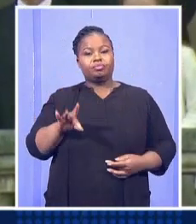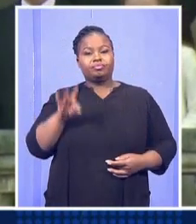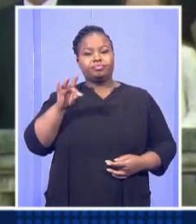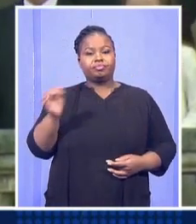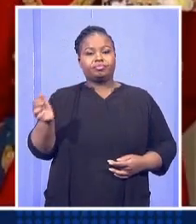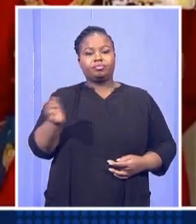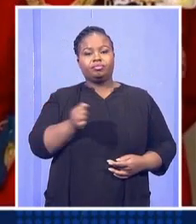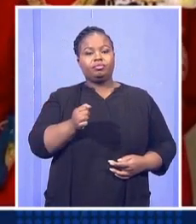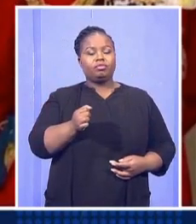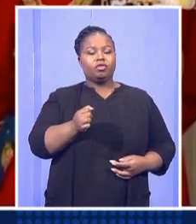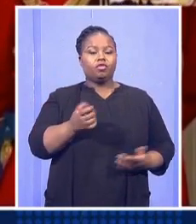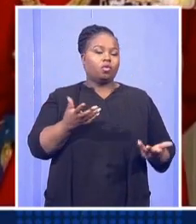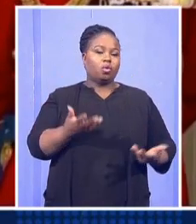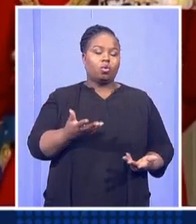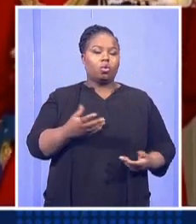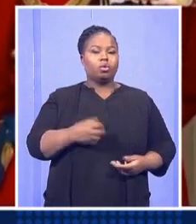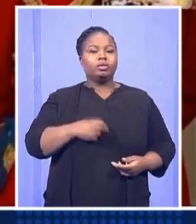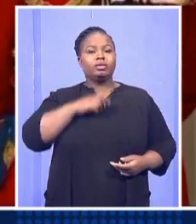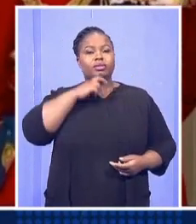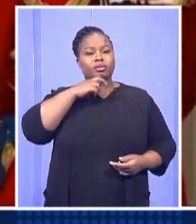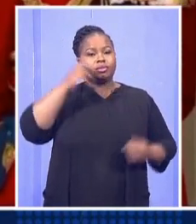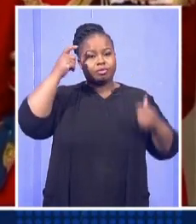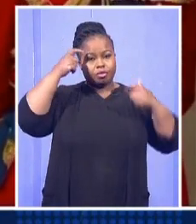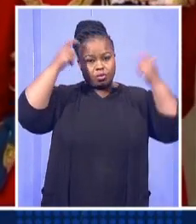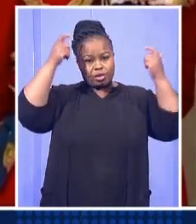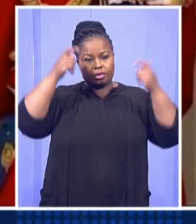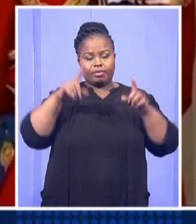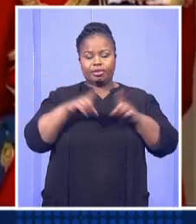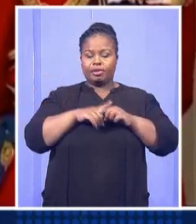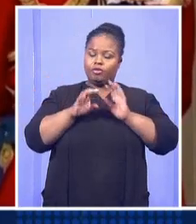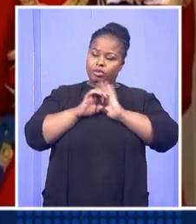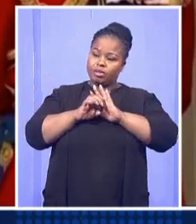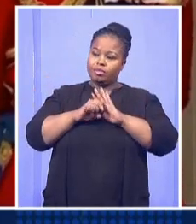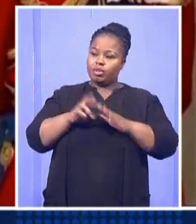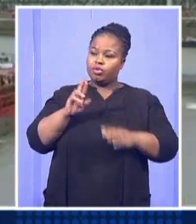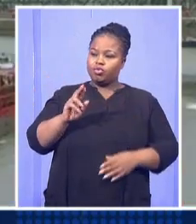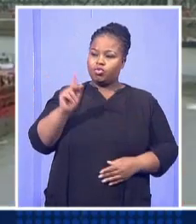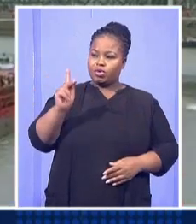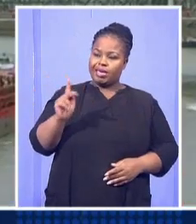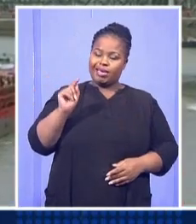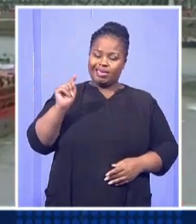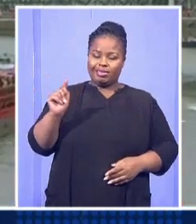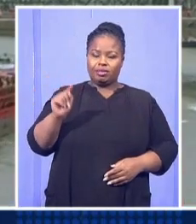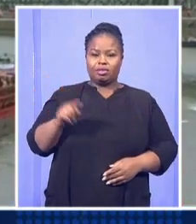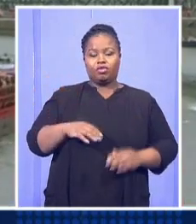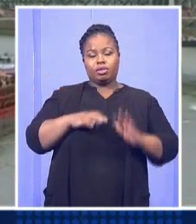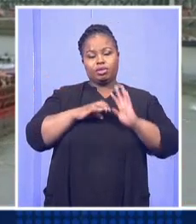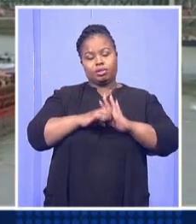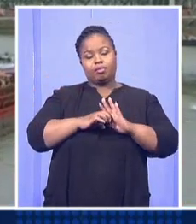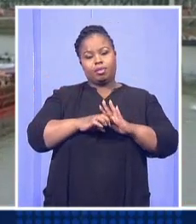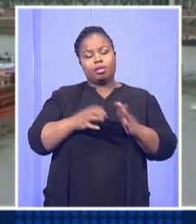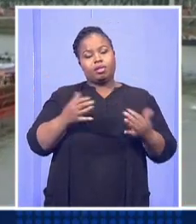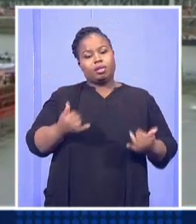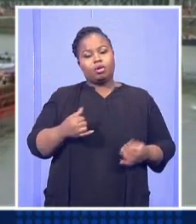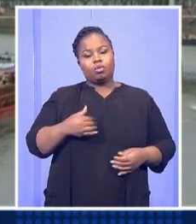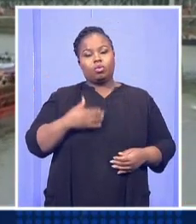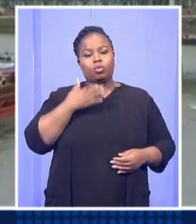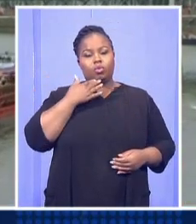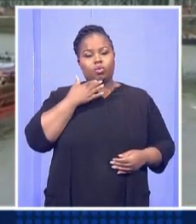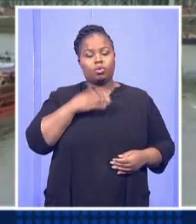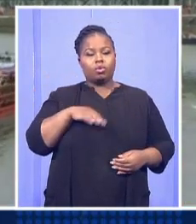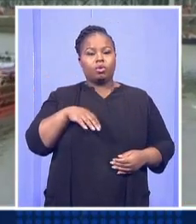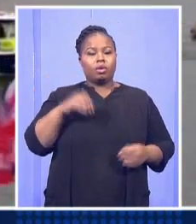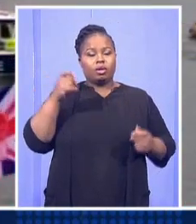a monarchy. And I mean, we can use the United Kingdom itself as an example. When Queen